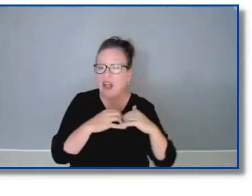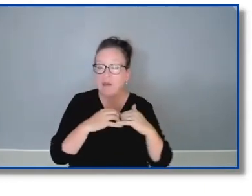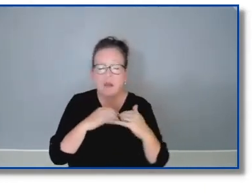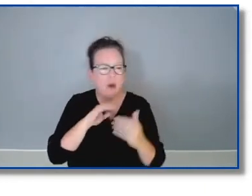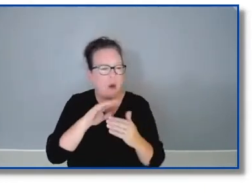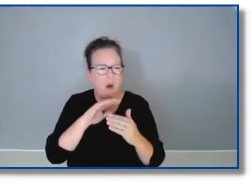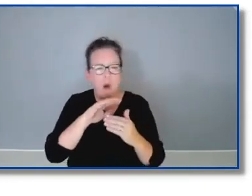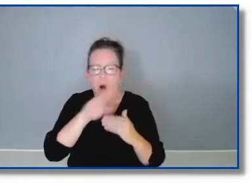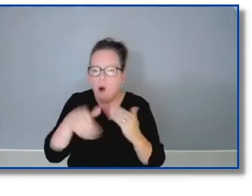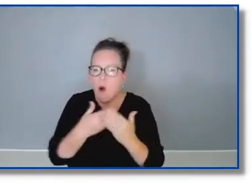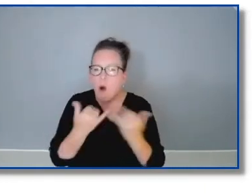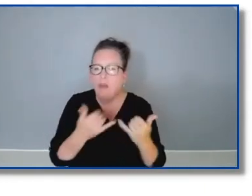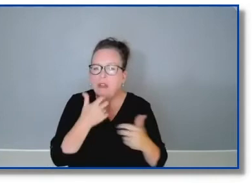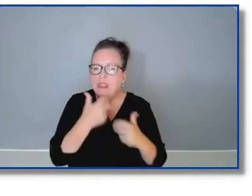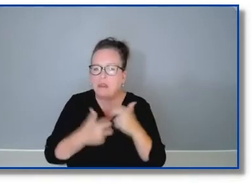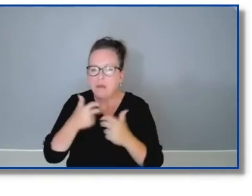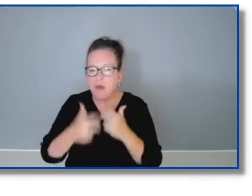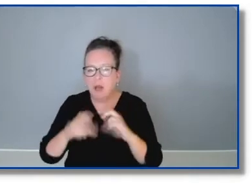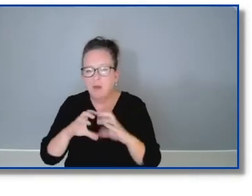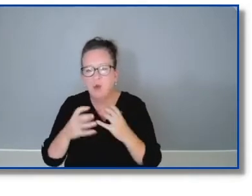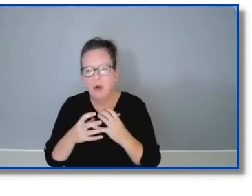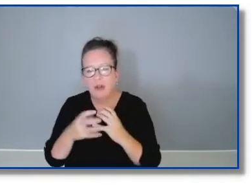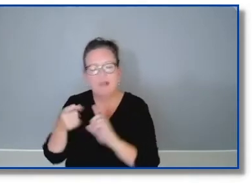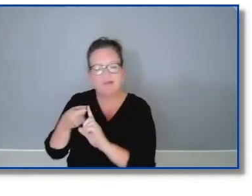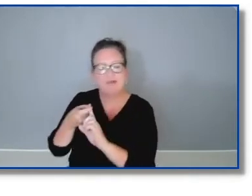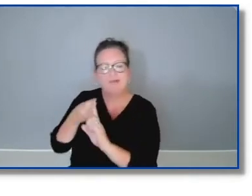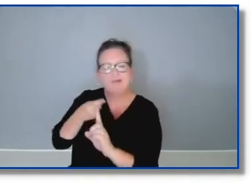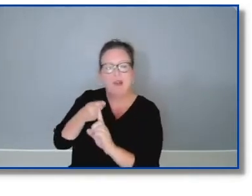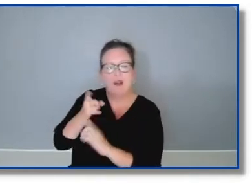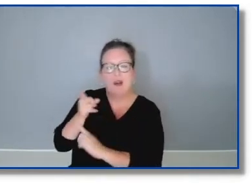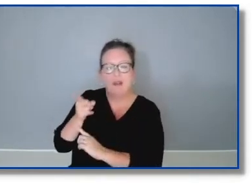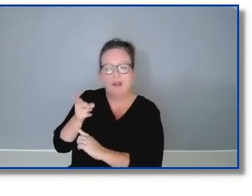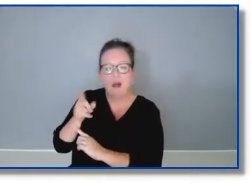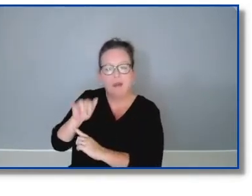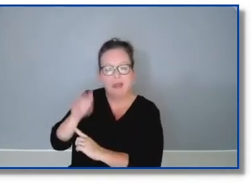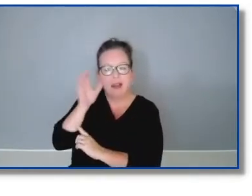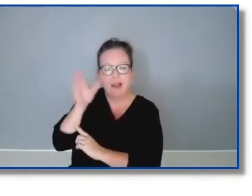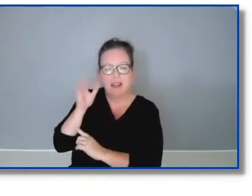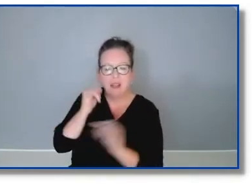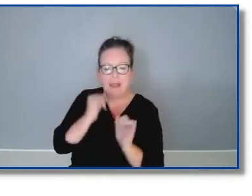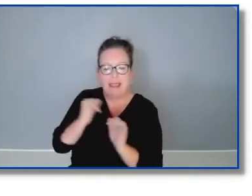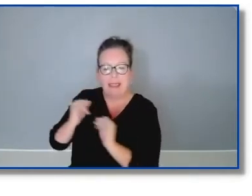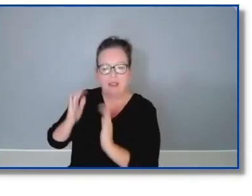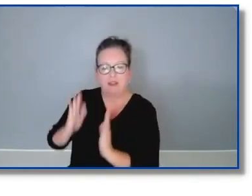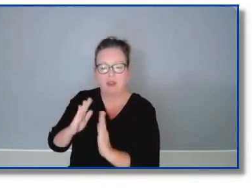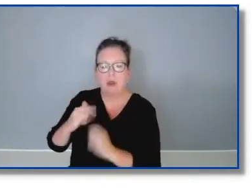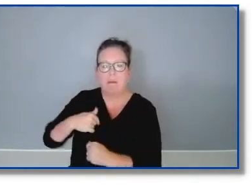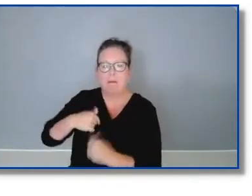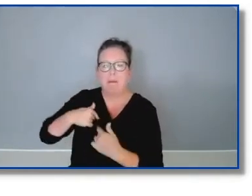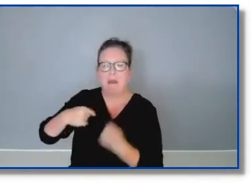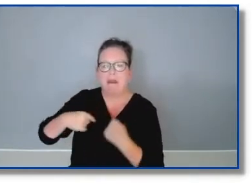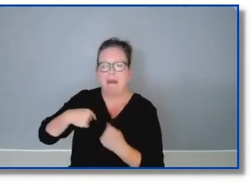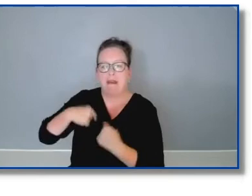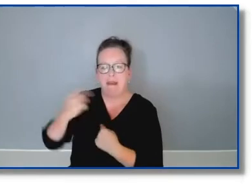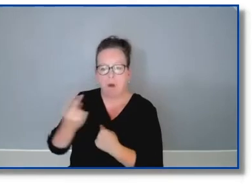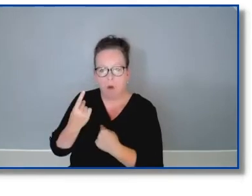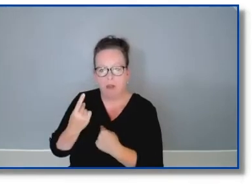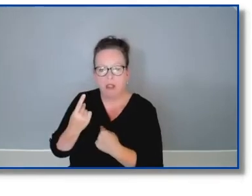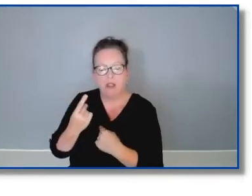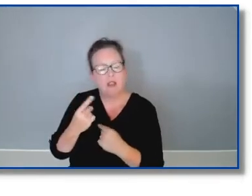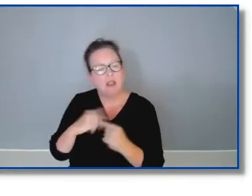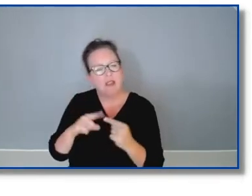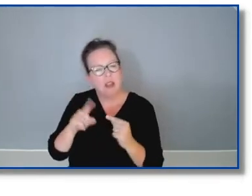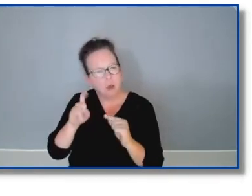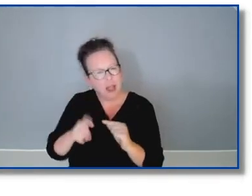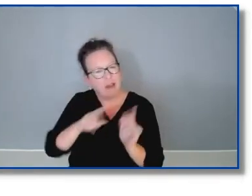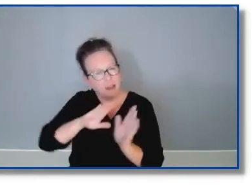of the ideology, the paradigm of individualism. So we clearly have to abandon this